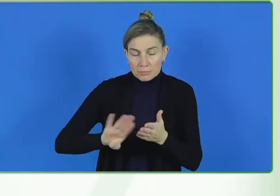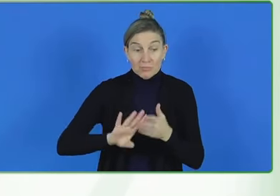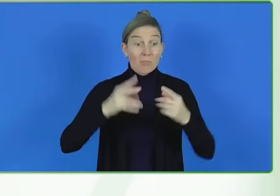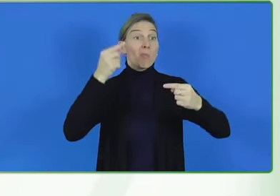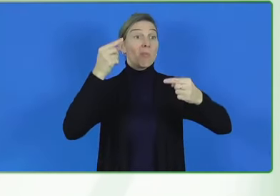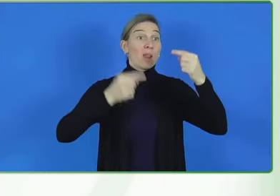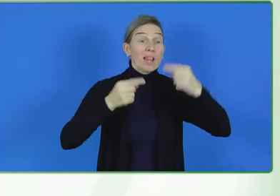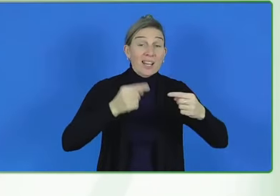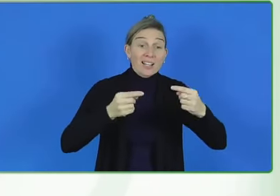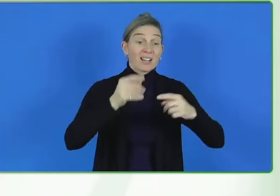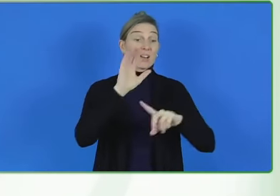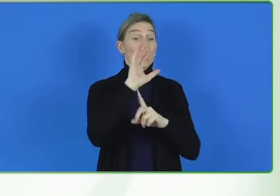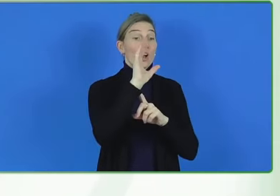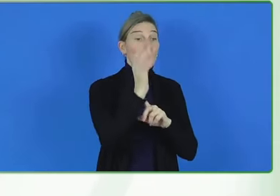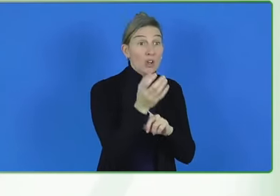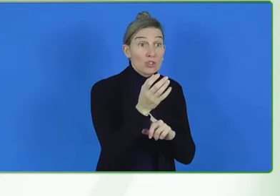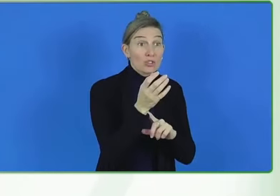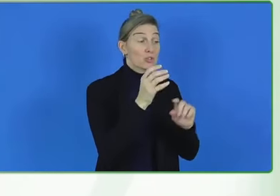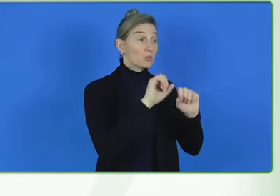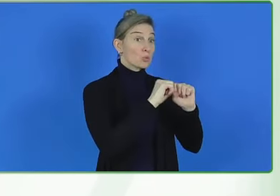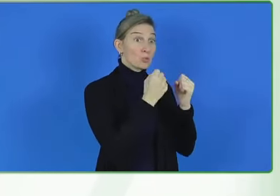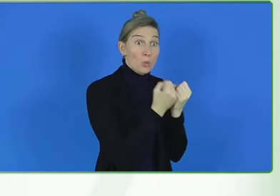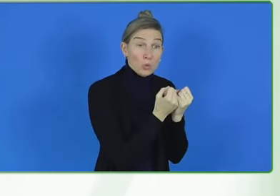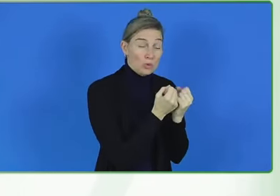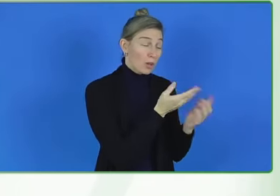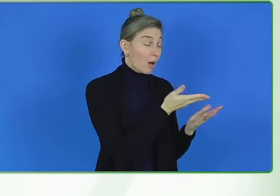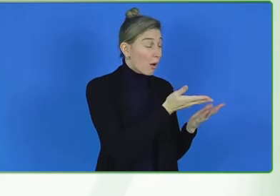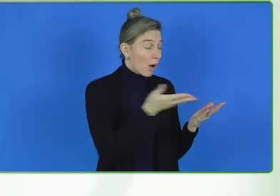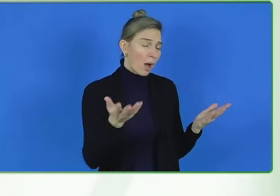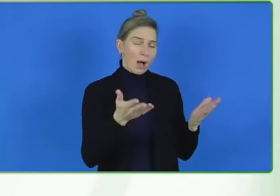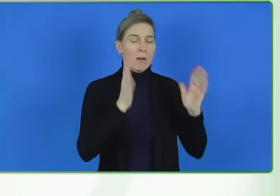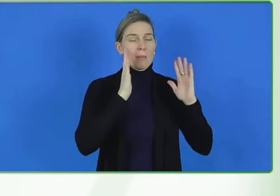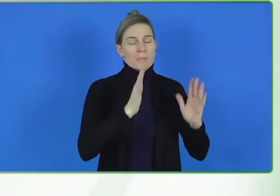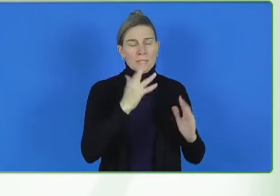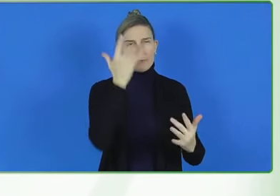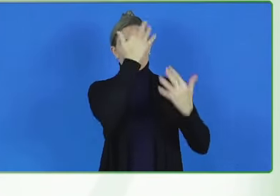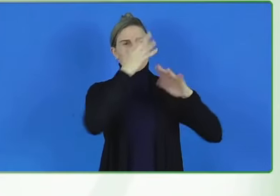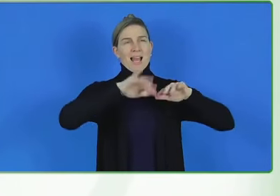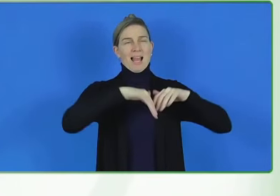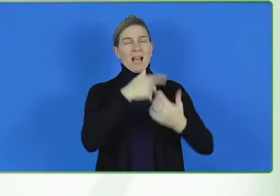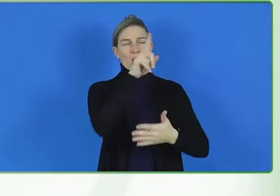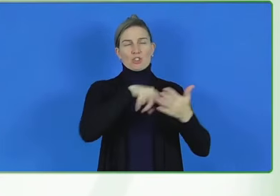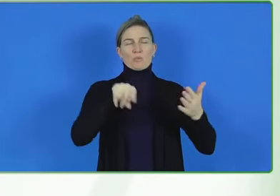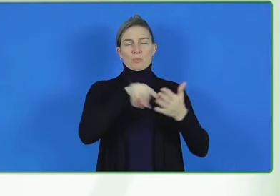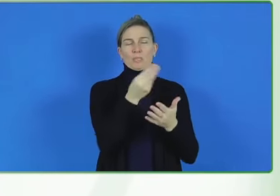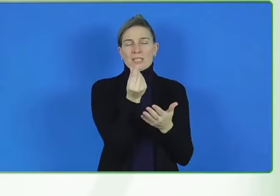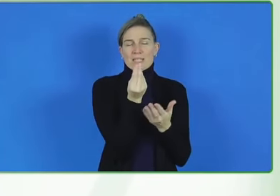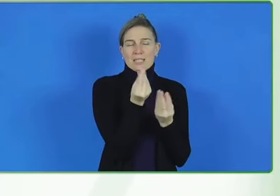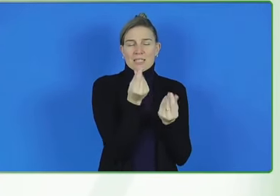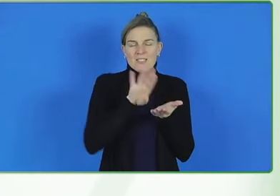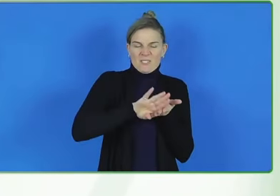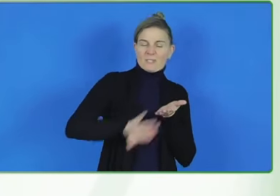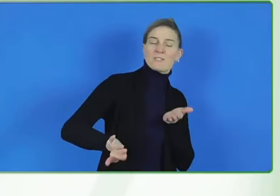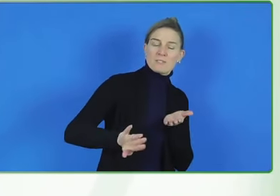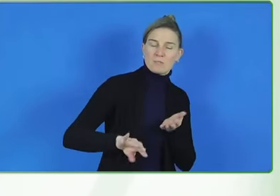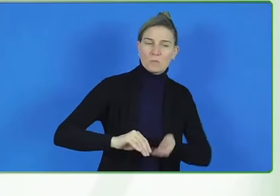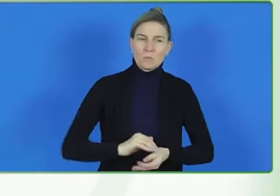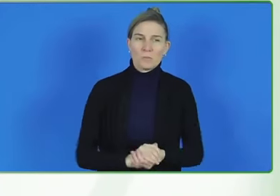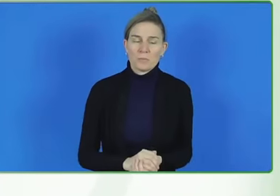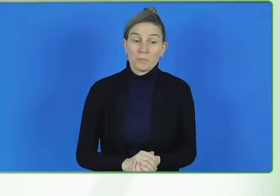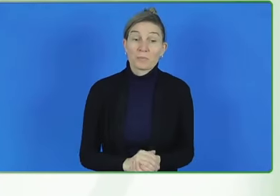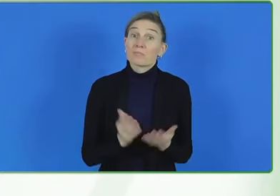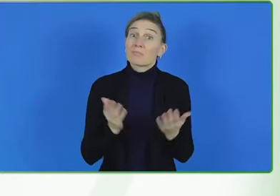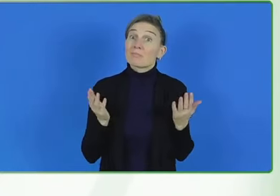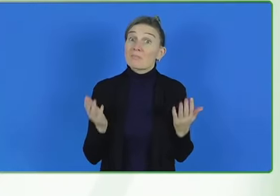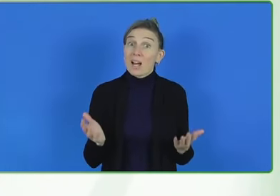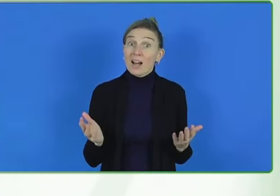social activities. To promote the inclusion of persons with disabilities, it is also a matter of economic and social